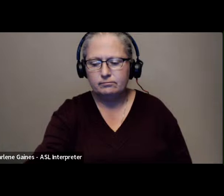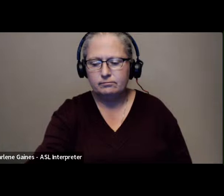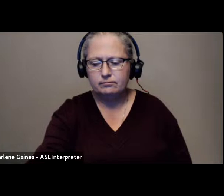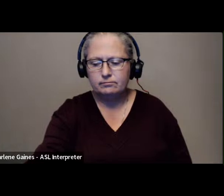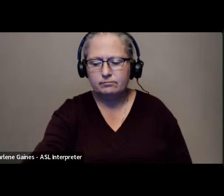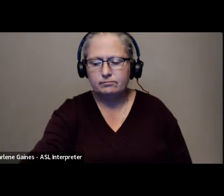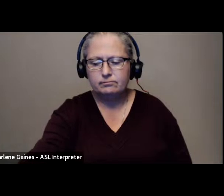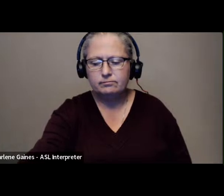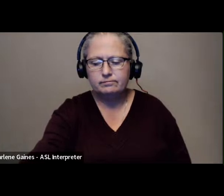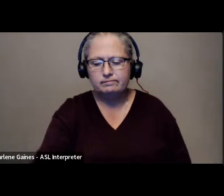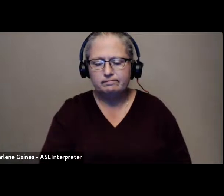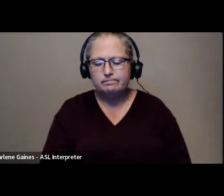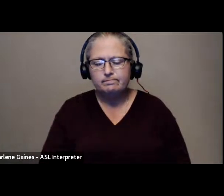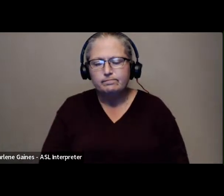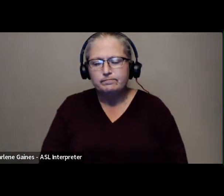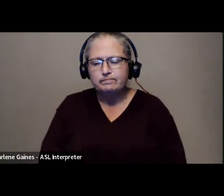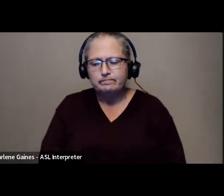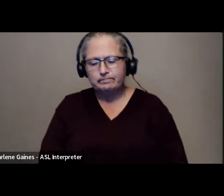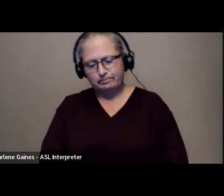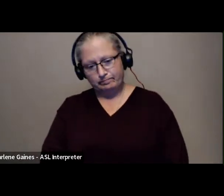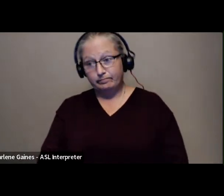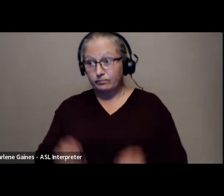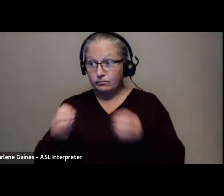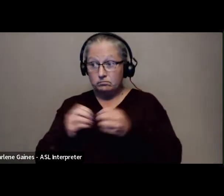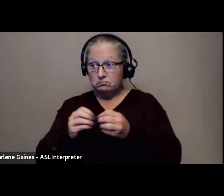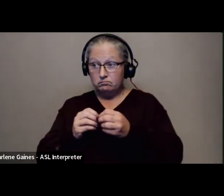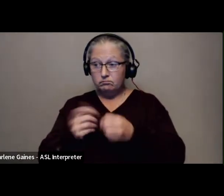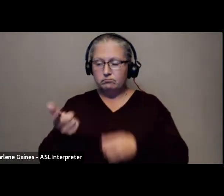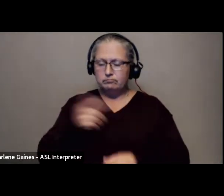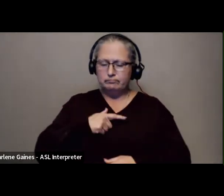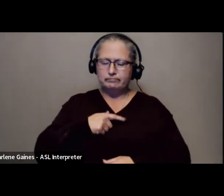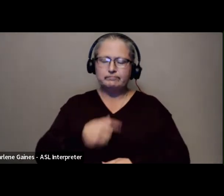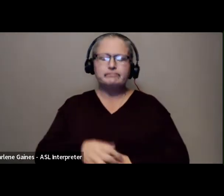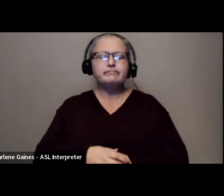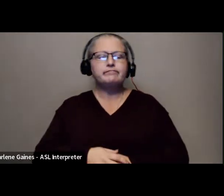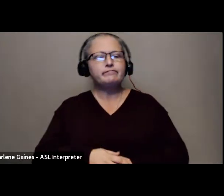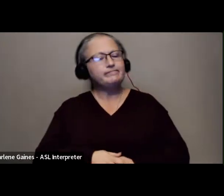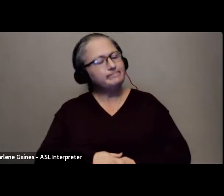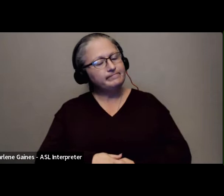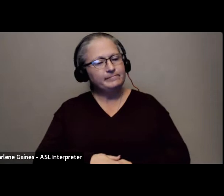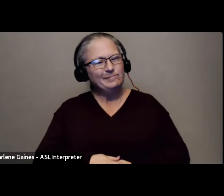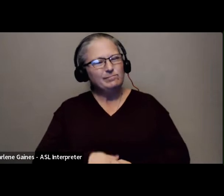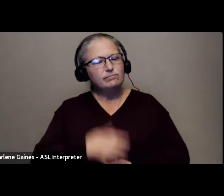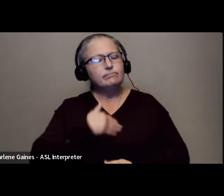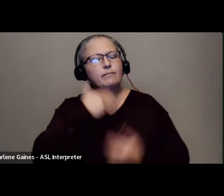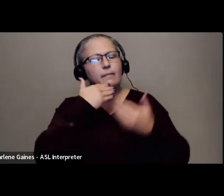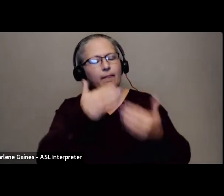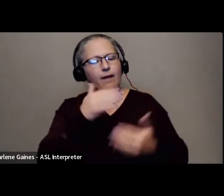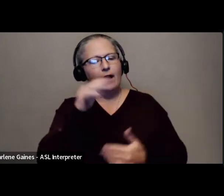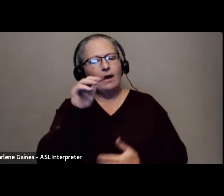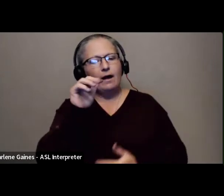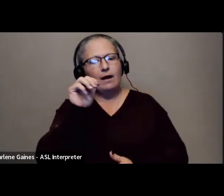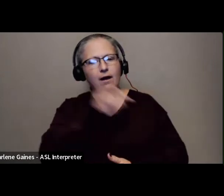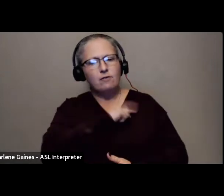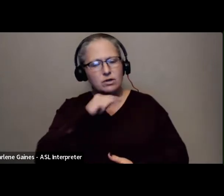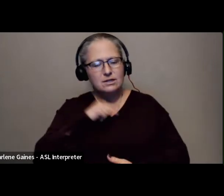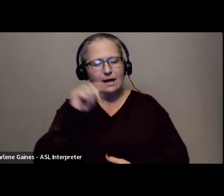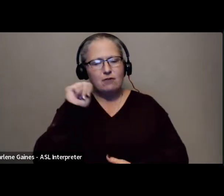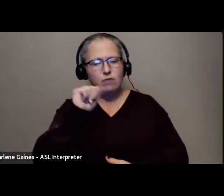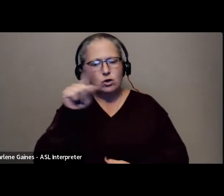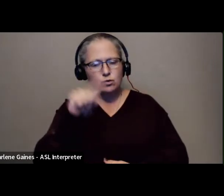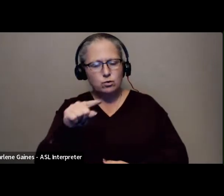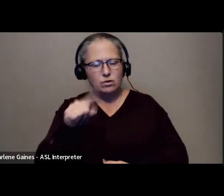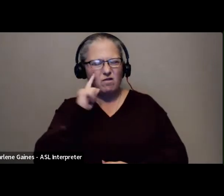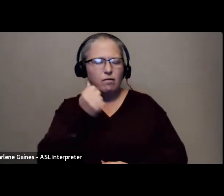And I want to thank Trustee Andrade Zuniga for a couple of things.